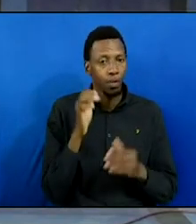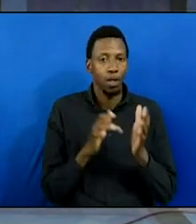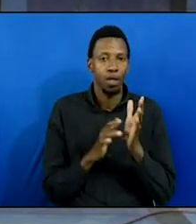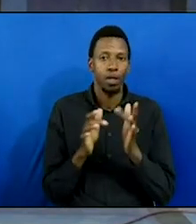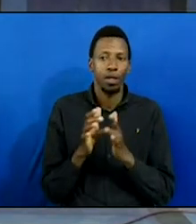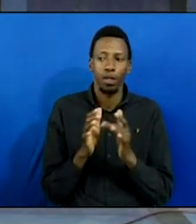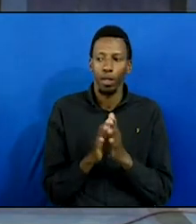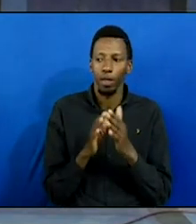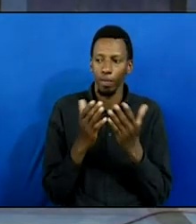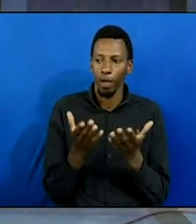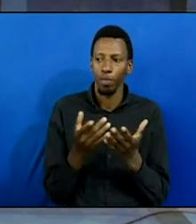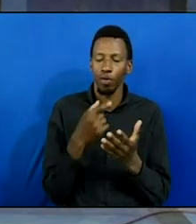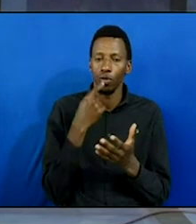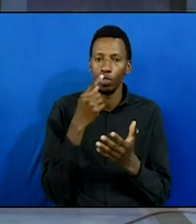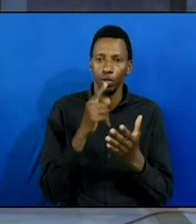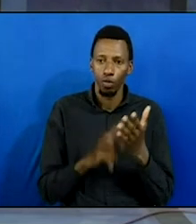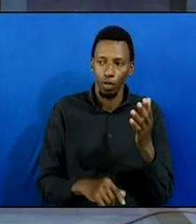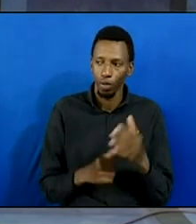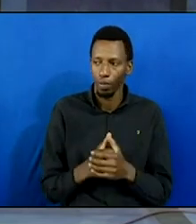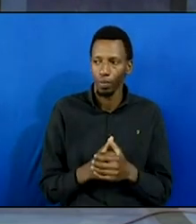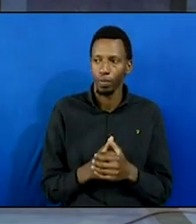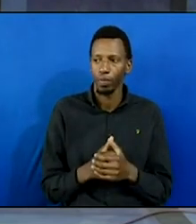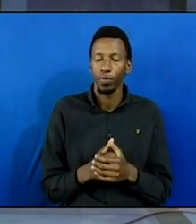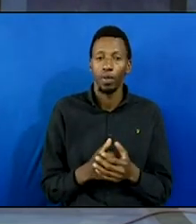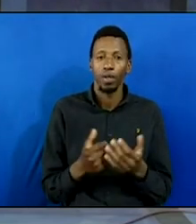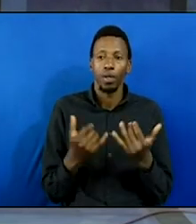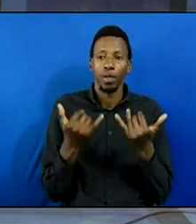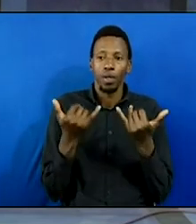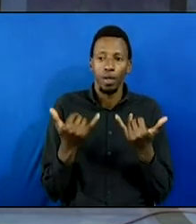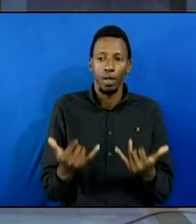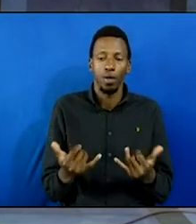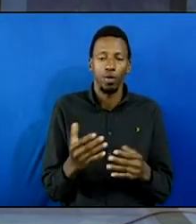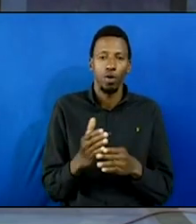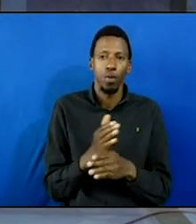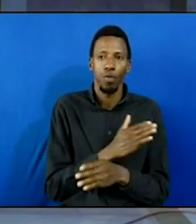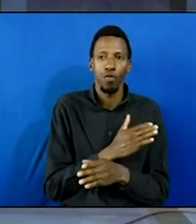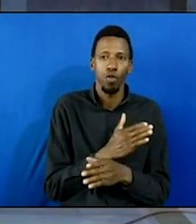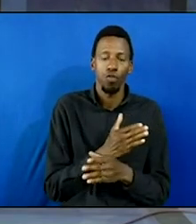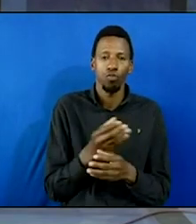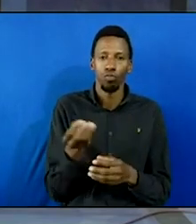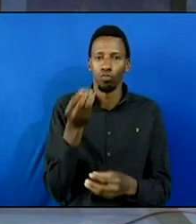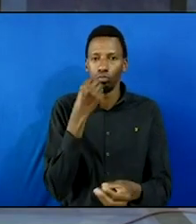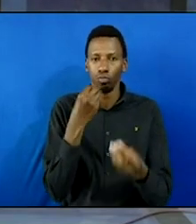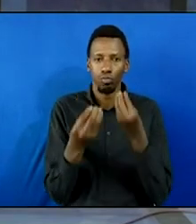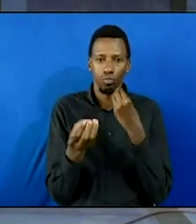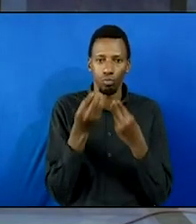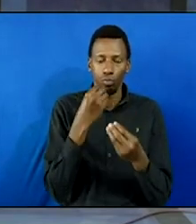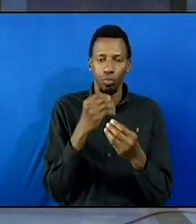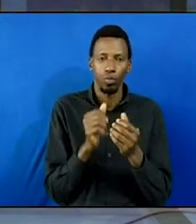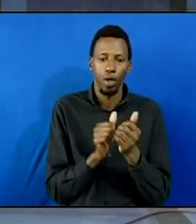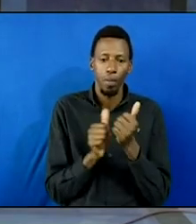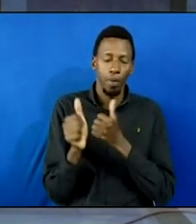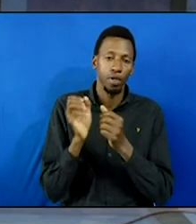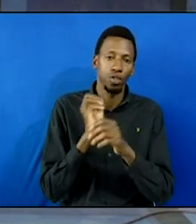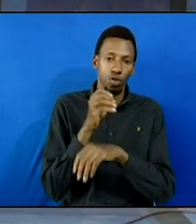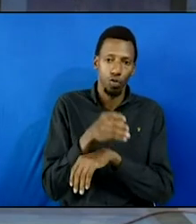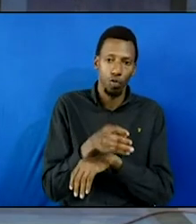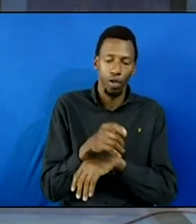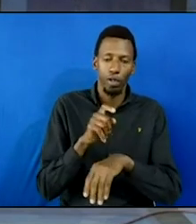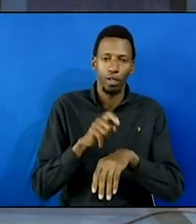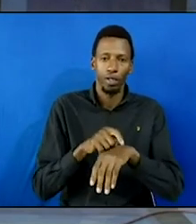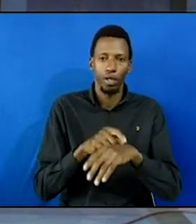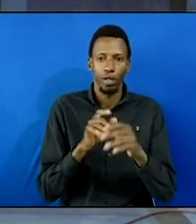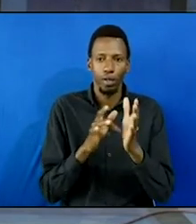The Bible says, "Now, before the feast of the Passover, when